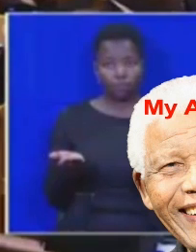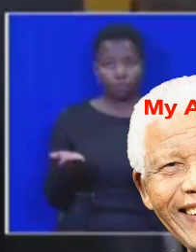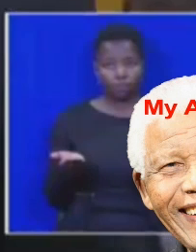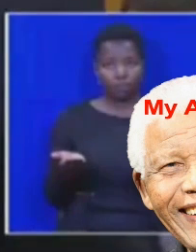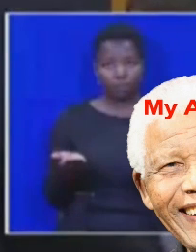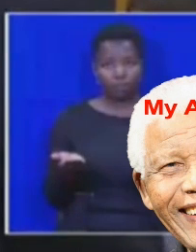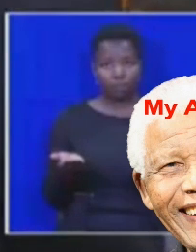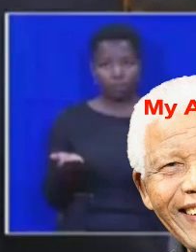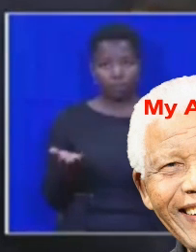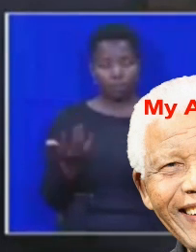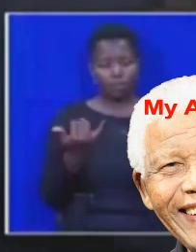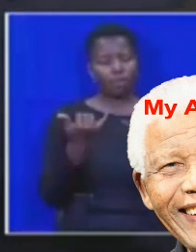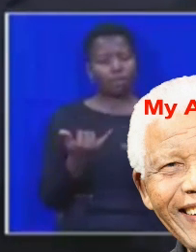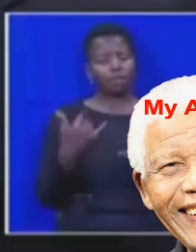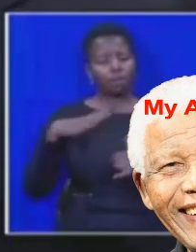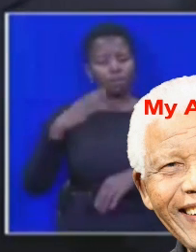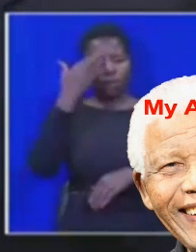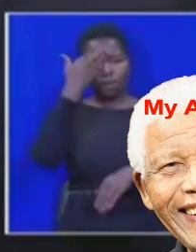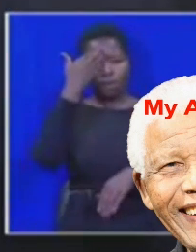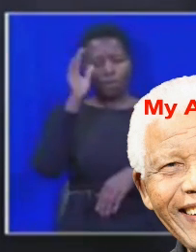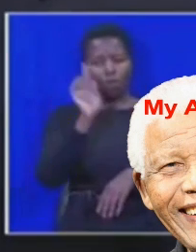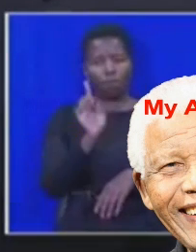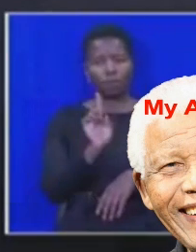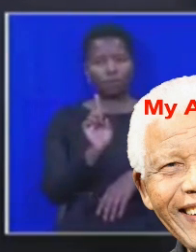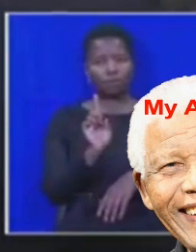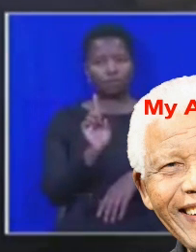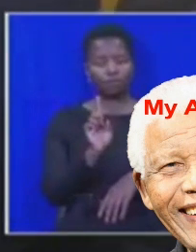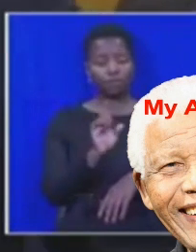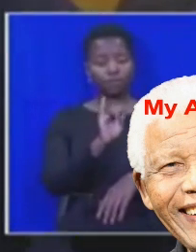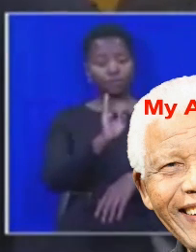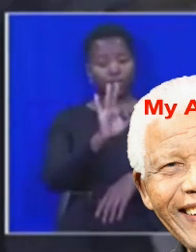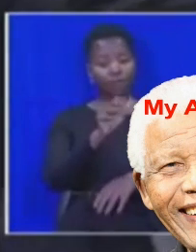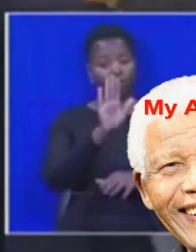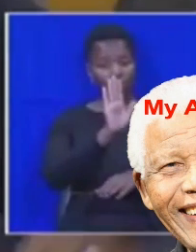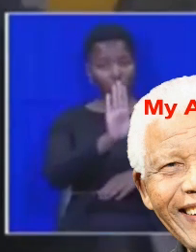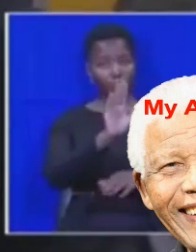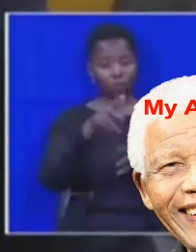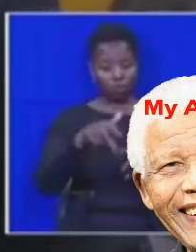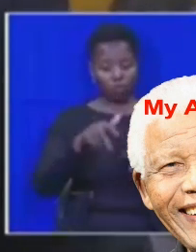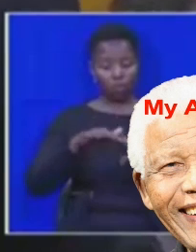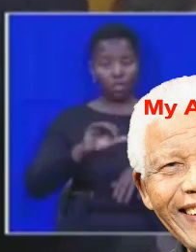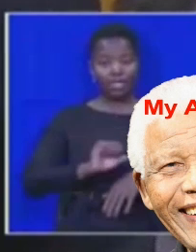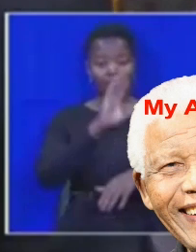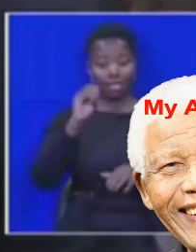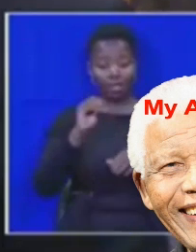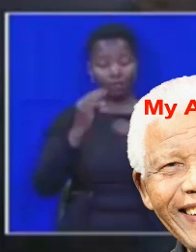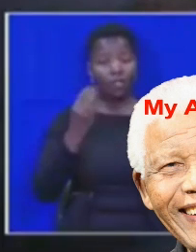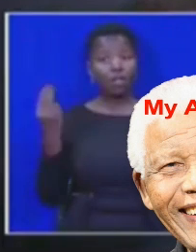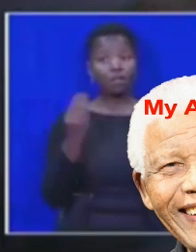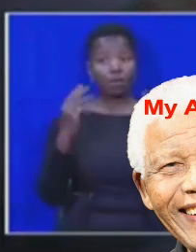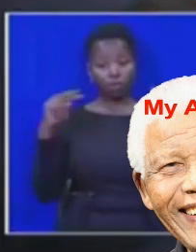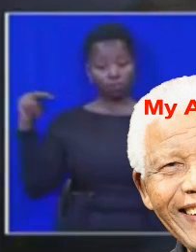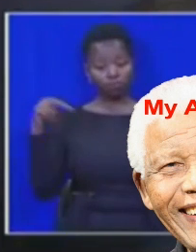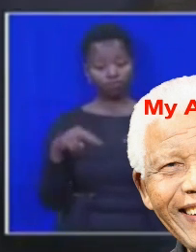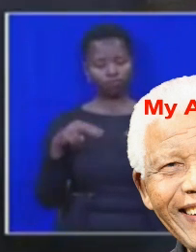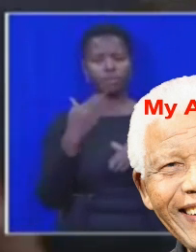So, what I would like to know is if you can, before the people of South Africa, please